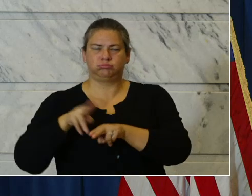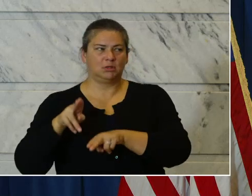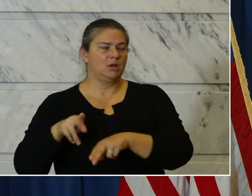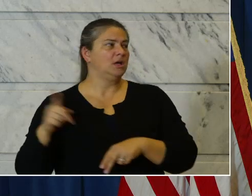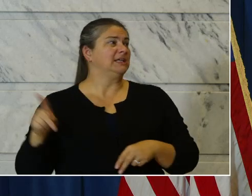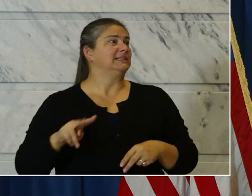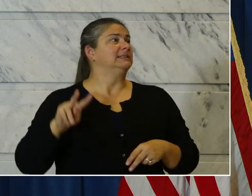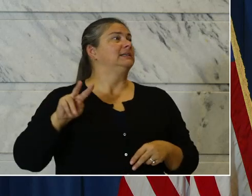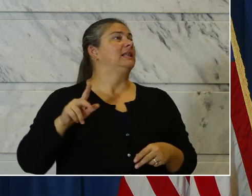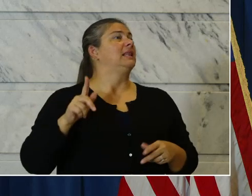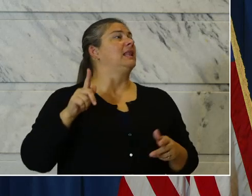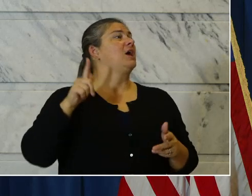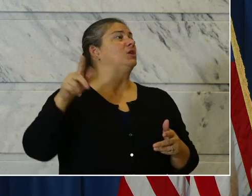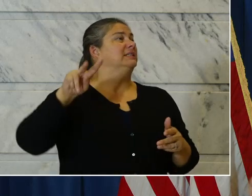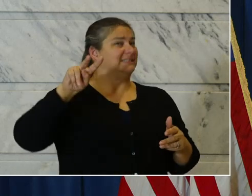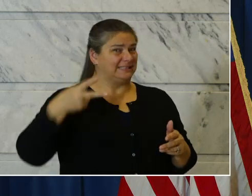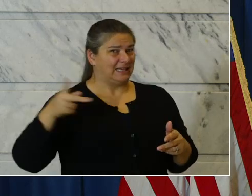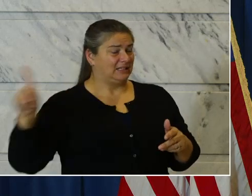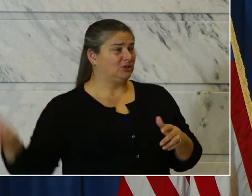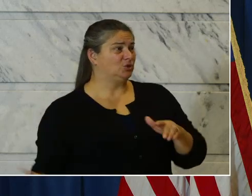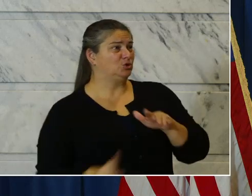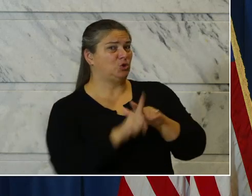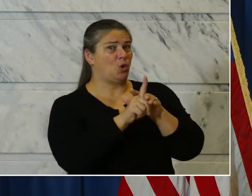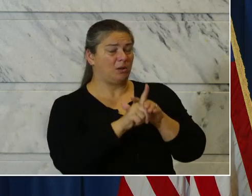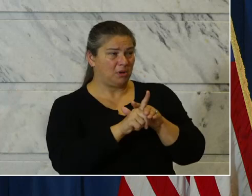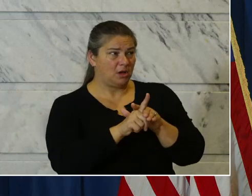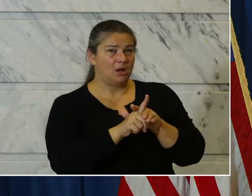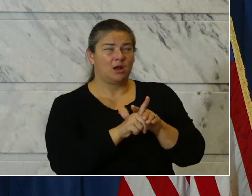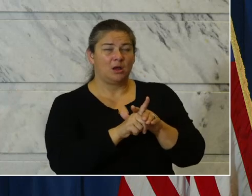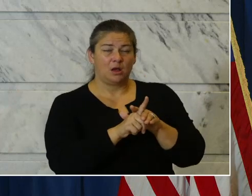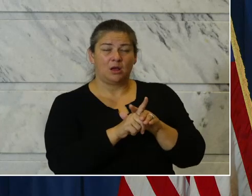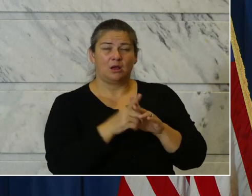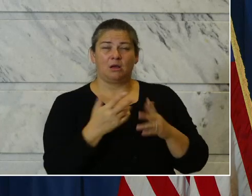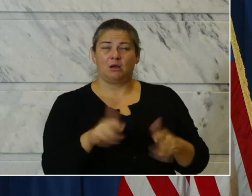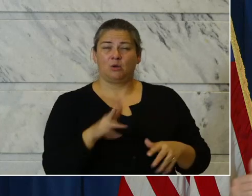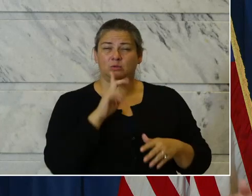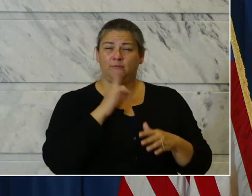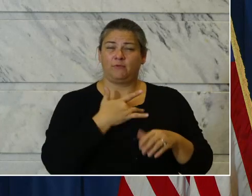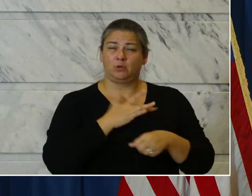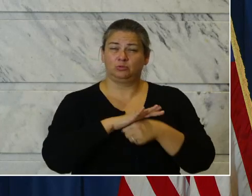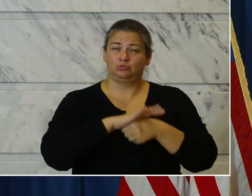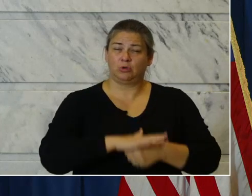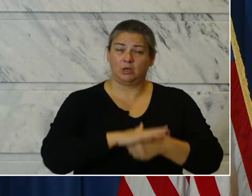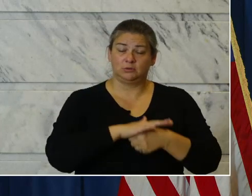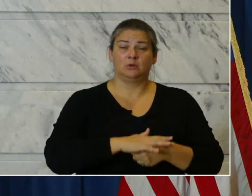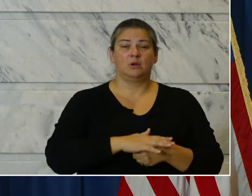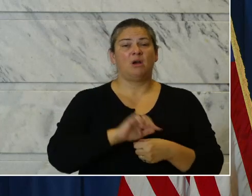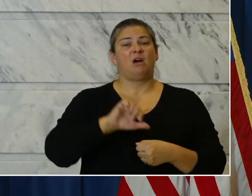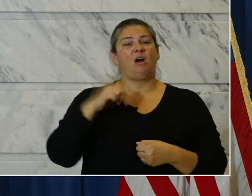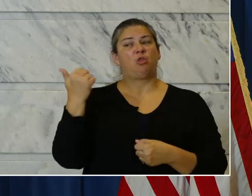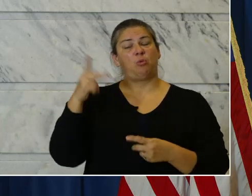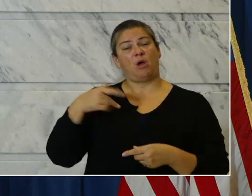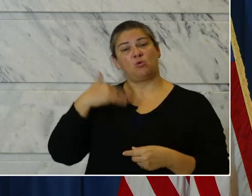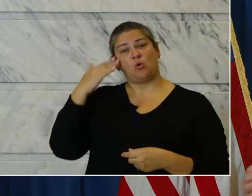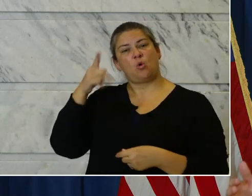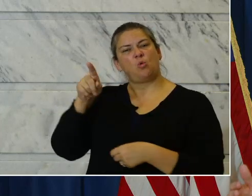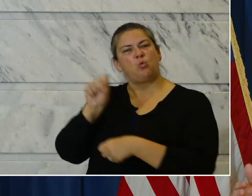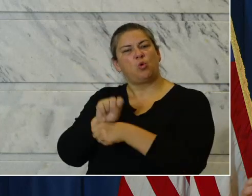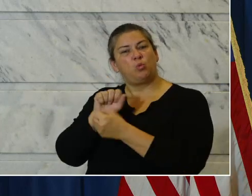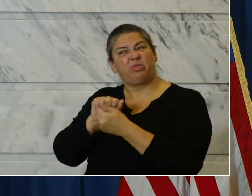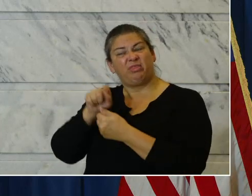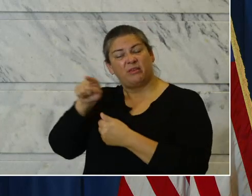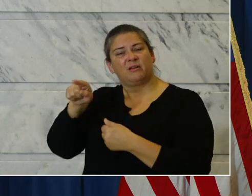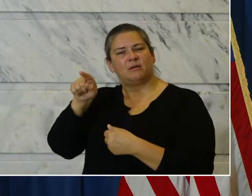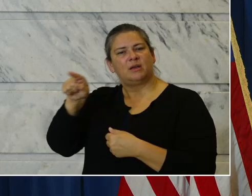of that, and one of my colleagues committed suicide in the New York area after the stress of going through that. Now I know there's people facing